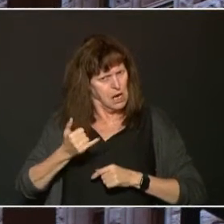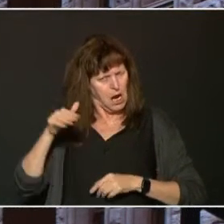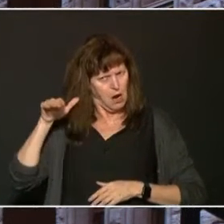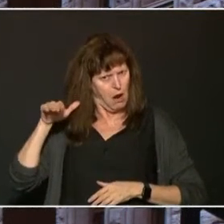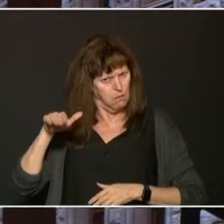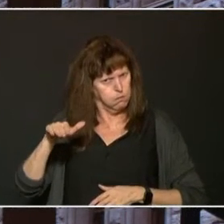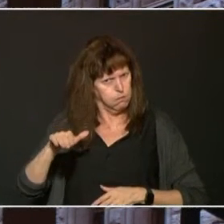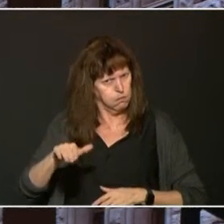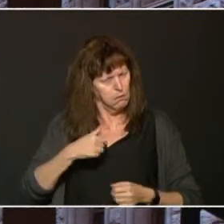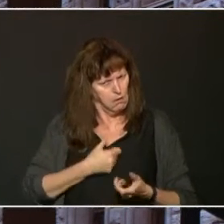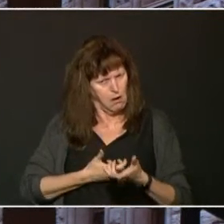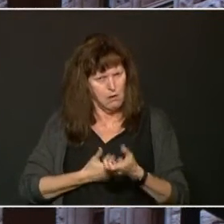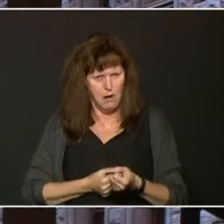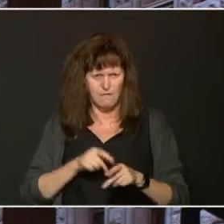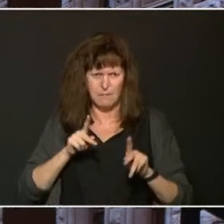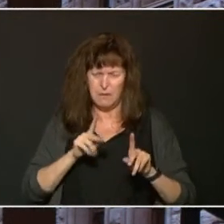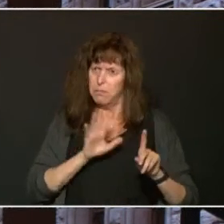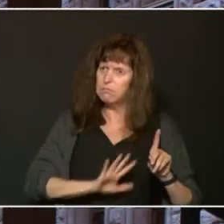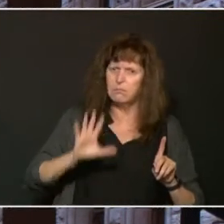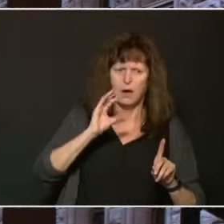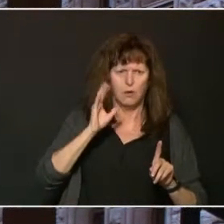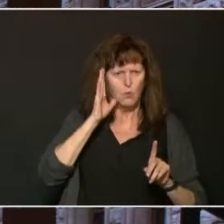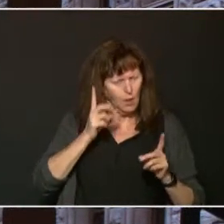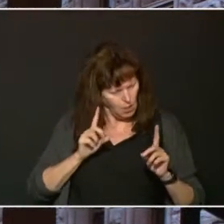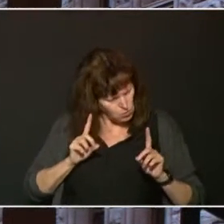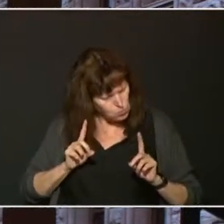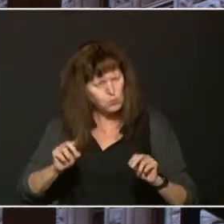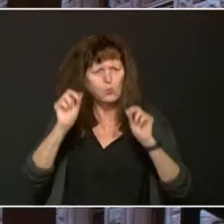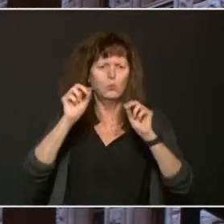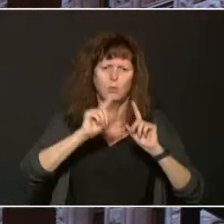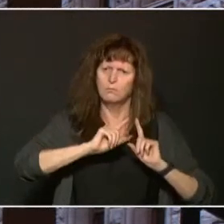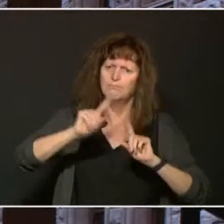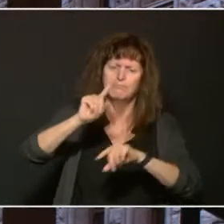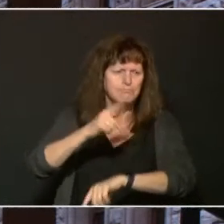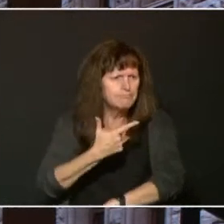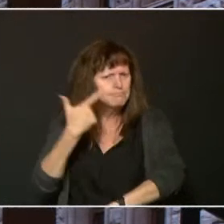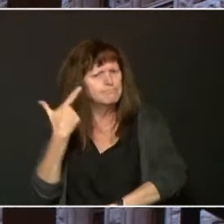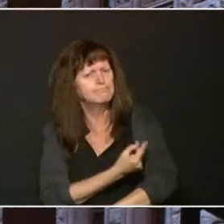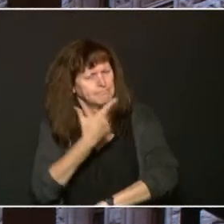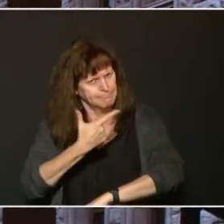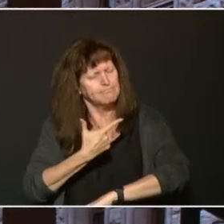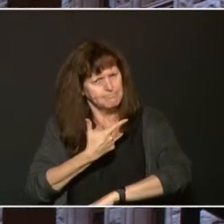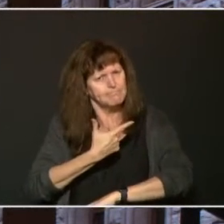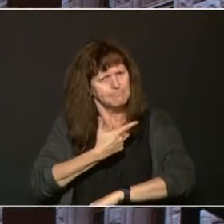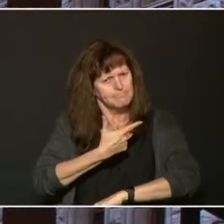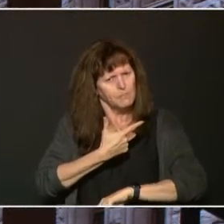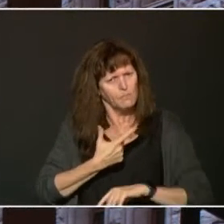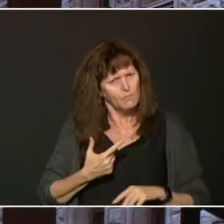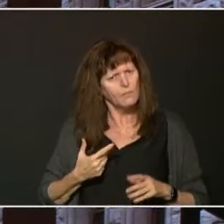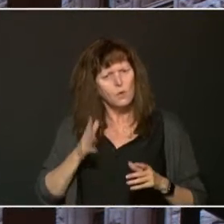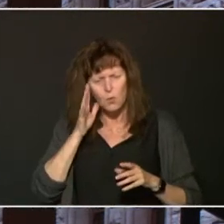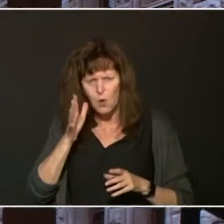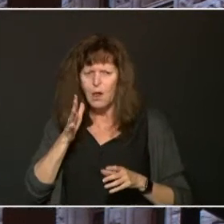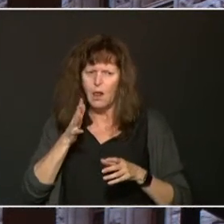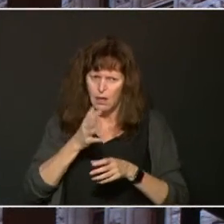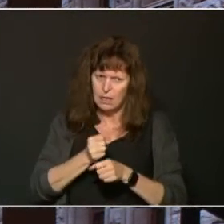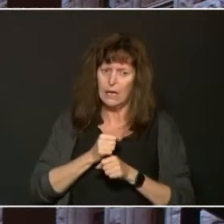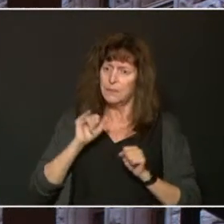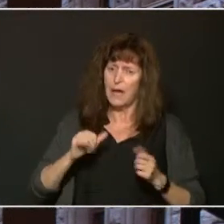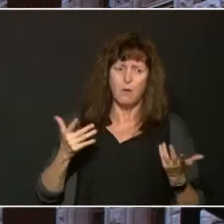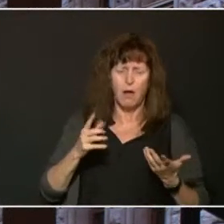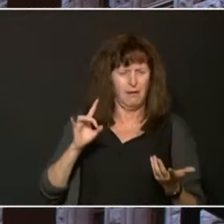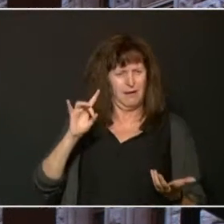coming forward to get that immunization rate at the 81st dose and 75 second dose. We've also done